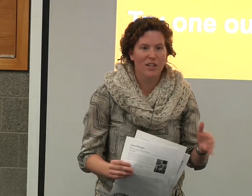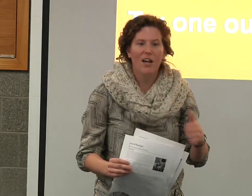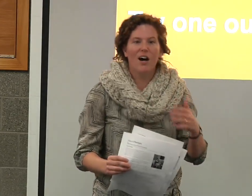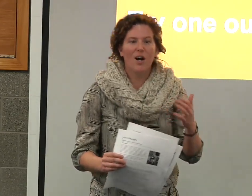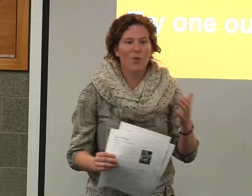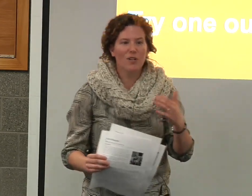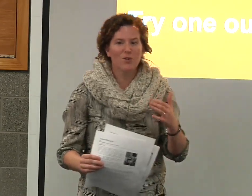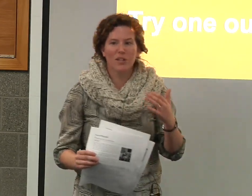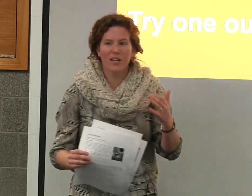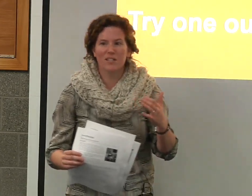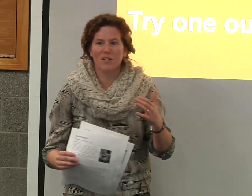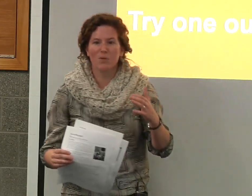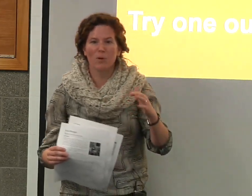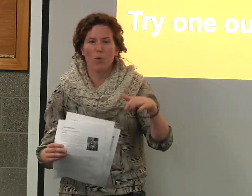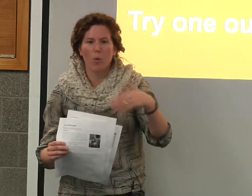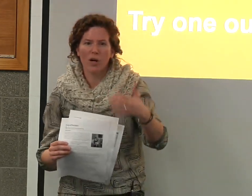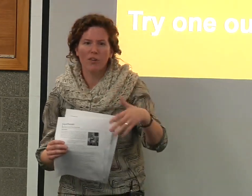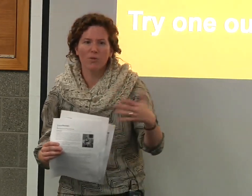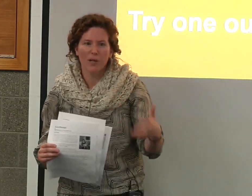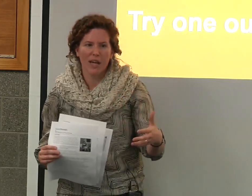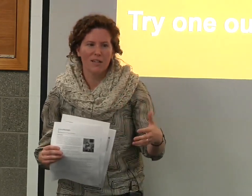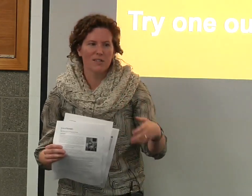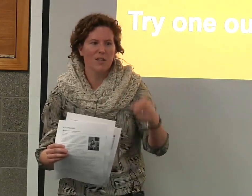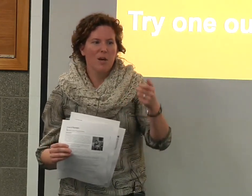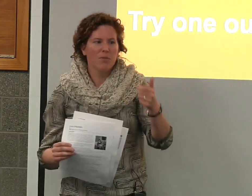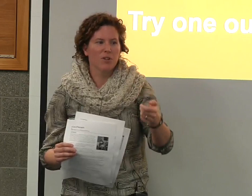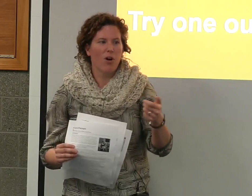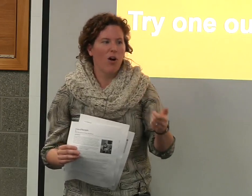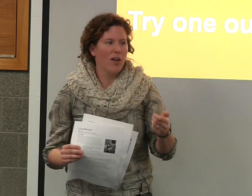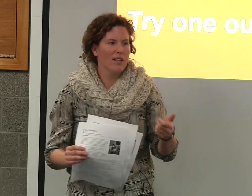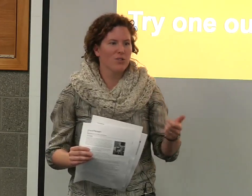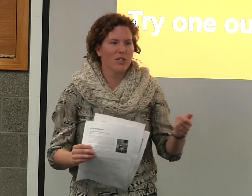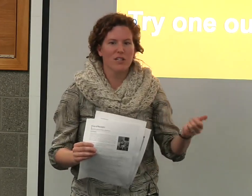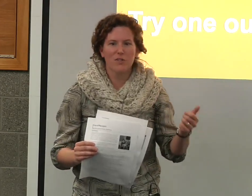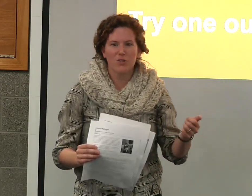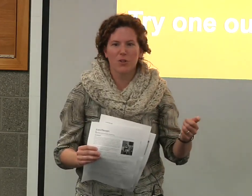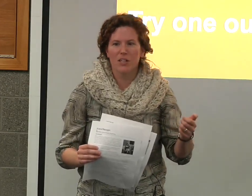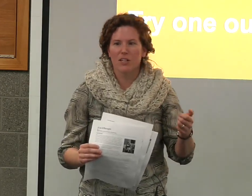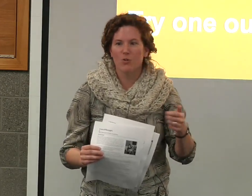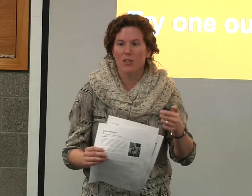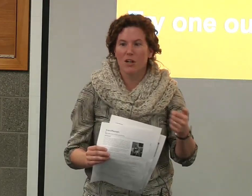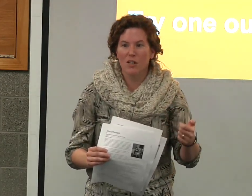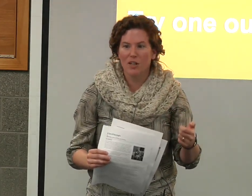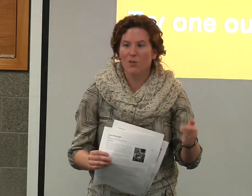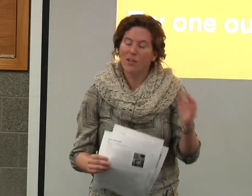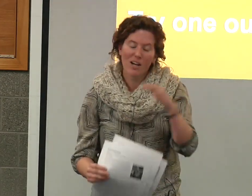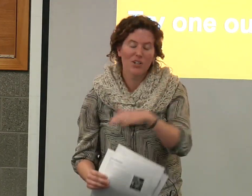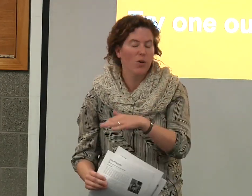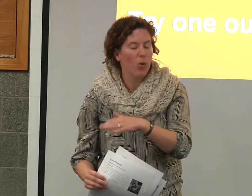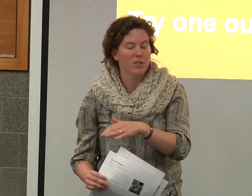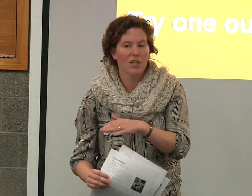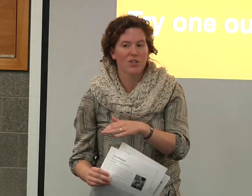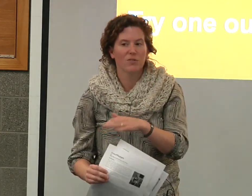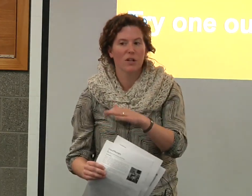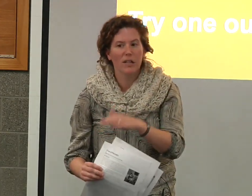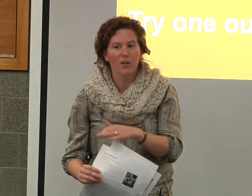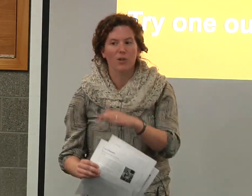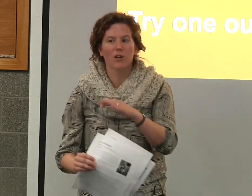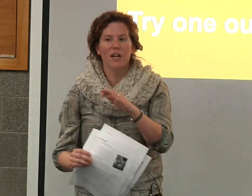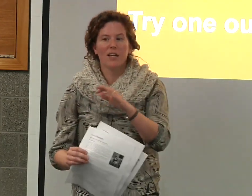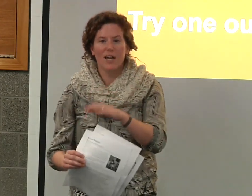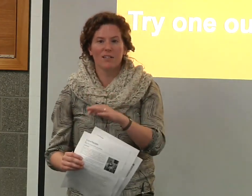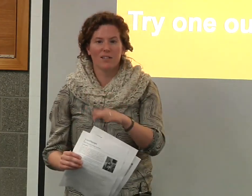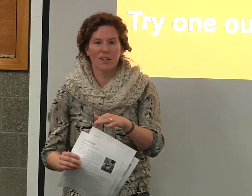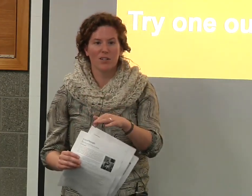lecture section. I want to do a case study where we're working through a case, but they're all answering individually using a clicker. They actually have a whole section